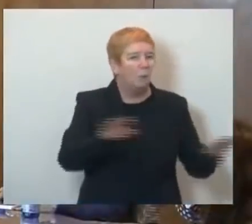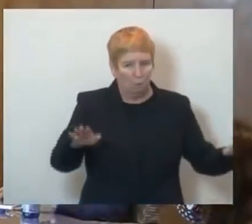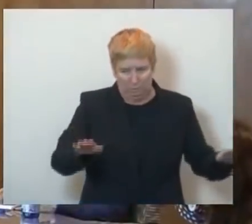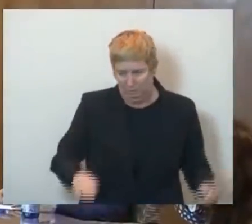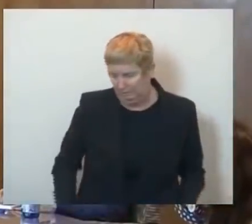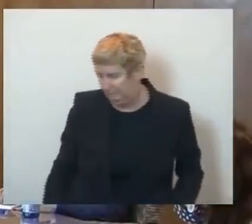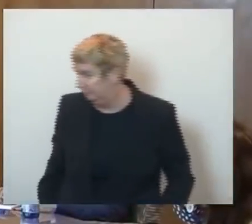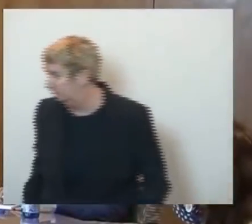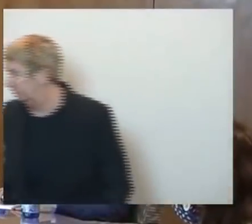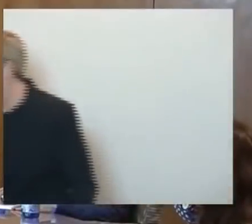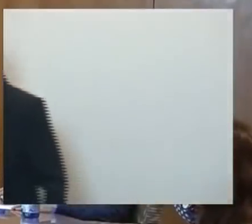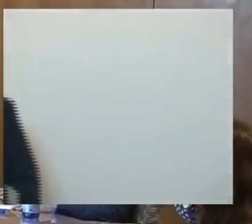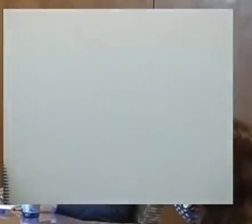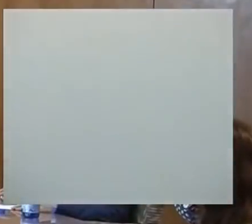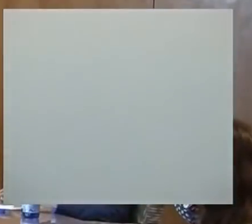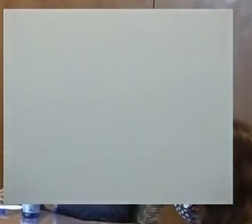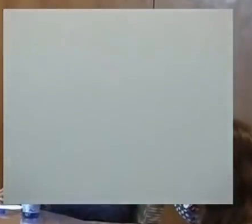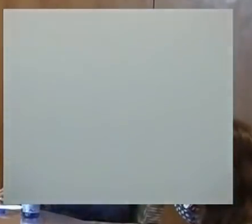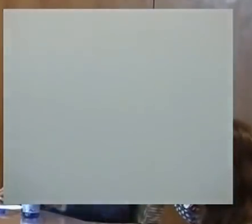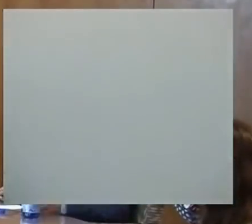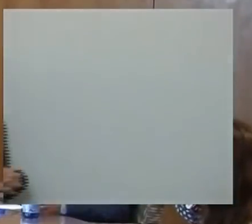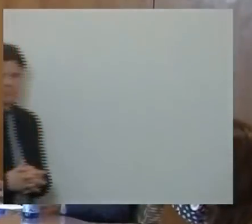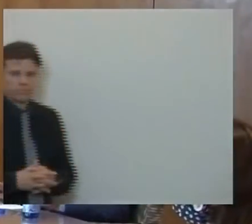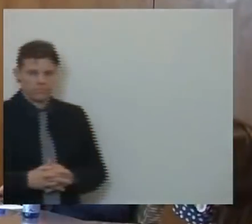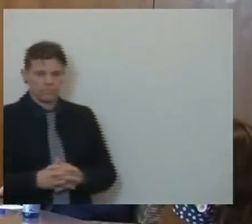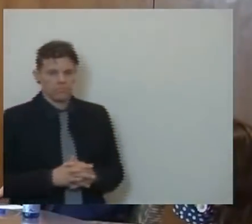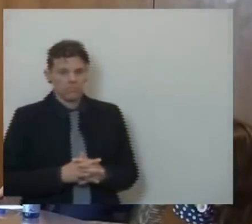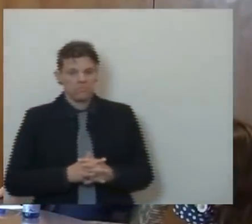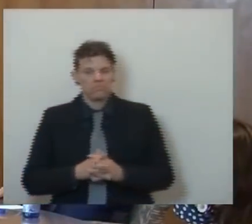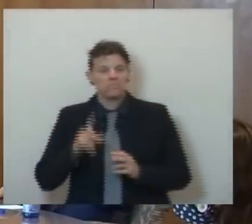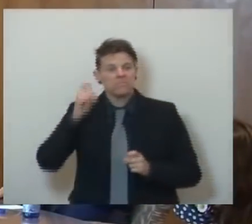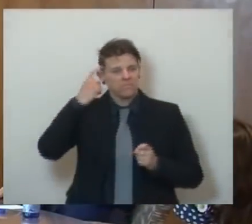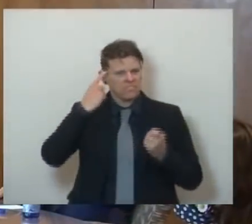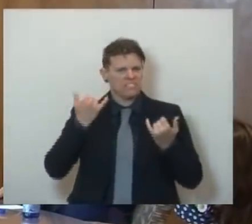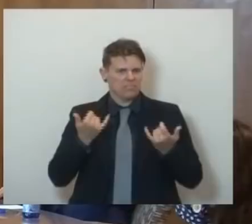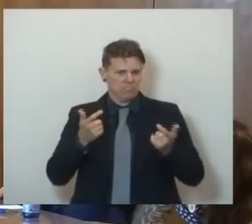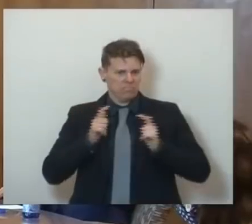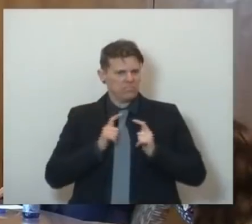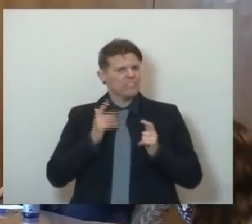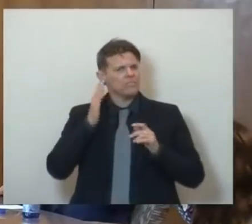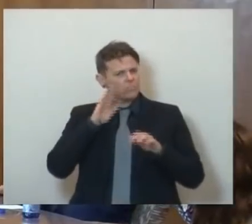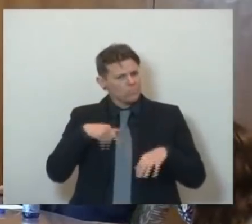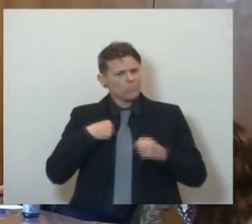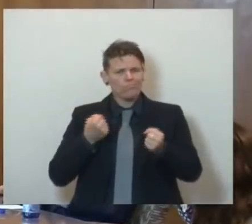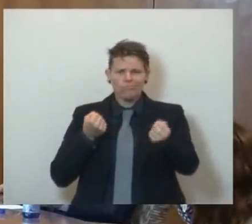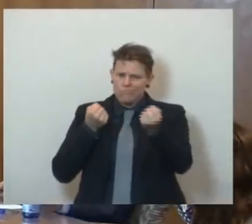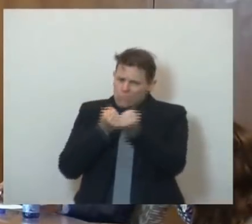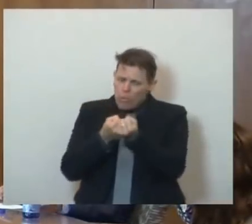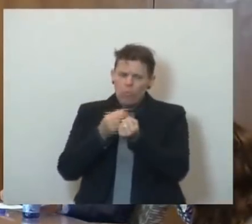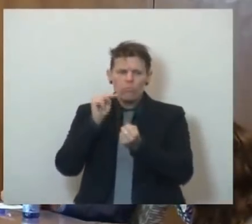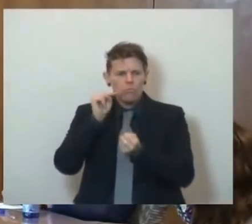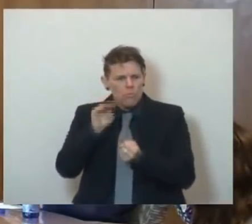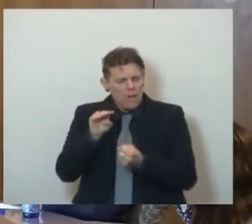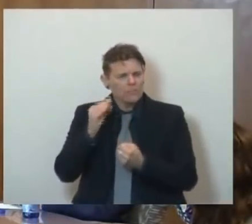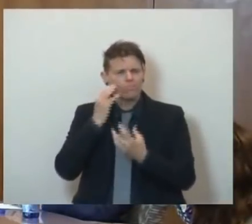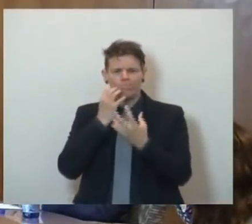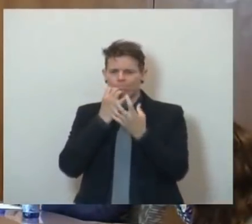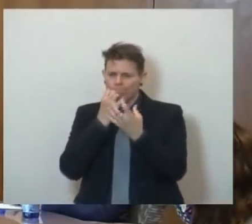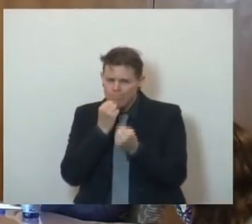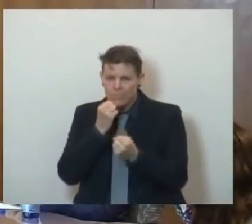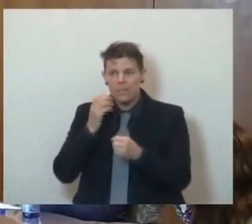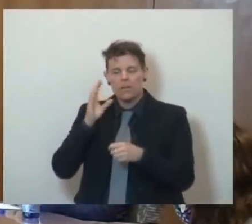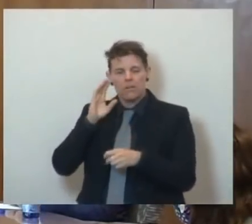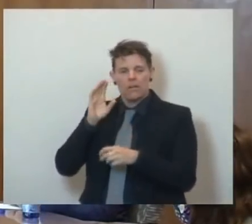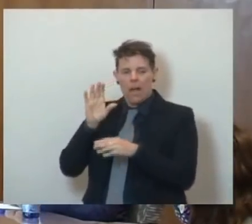thing, support New Mexico. This is painful that we have such grave economic losses